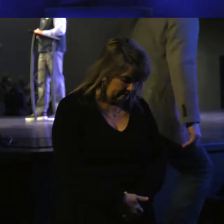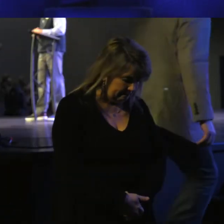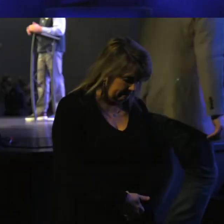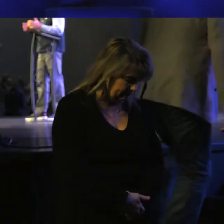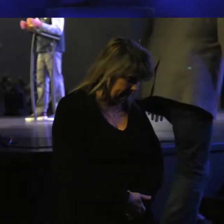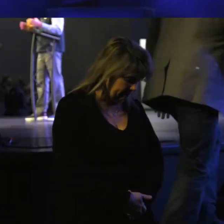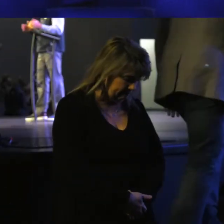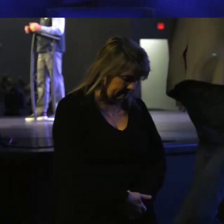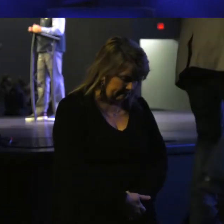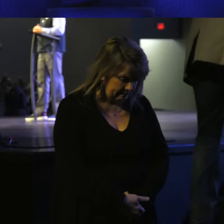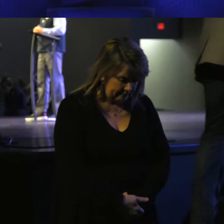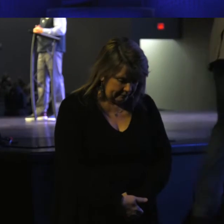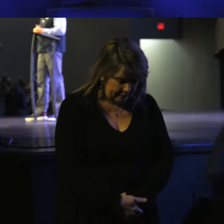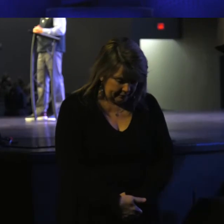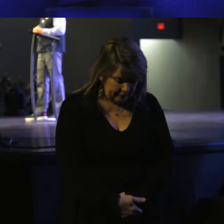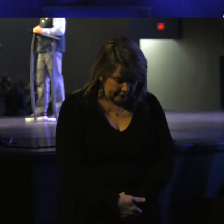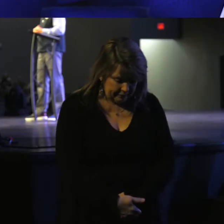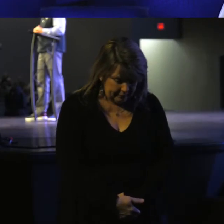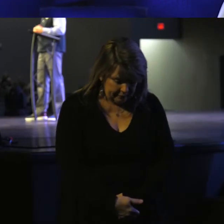of what